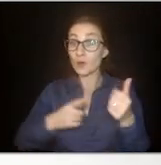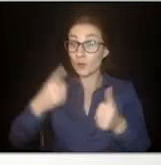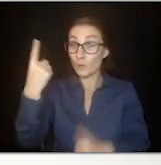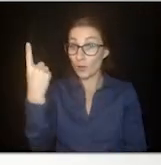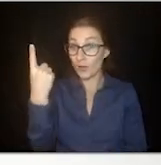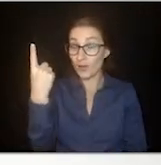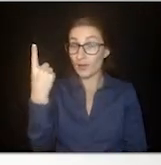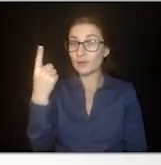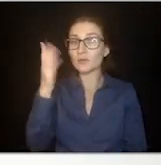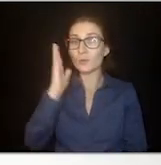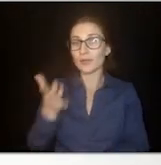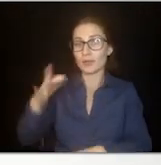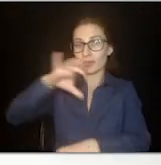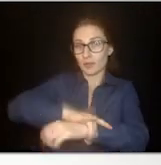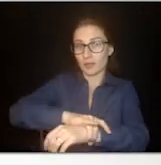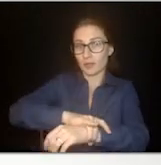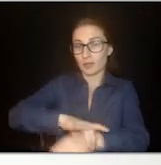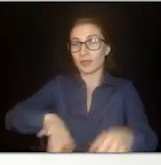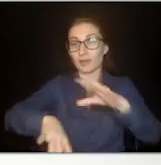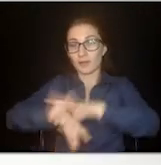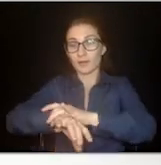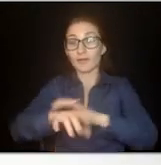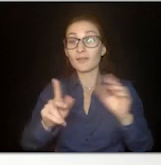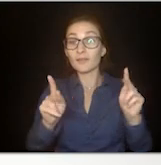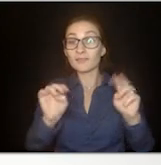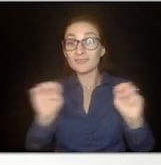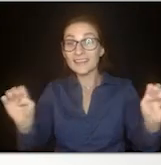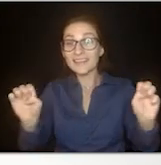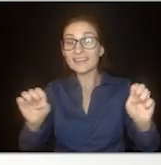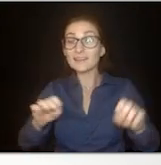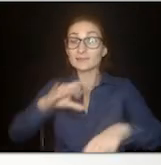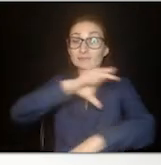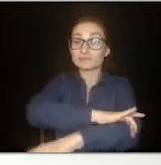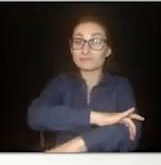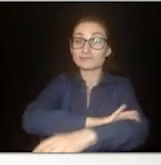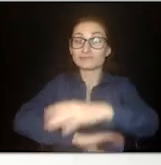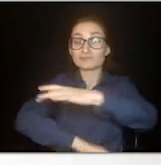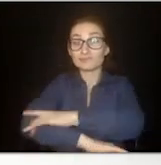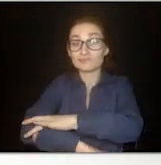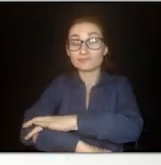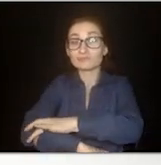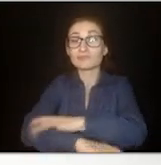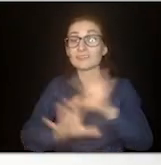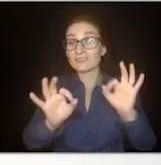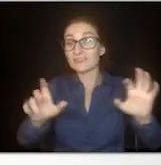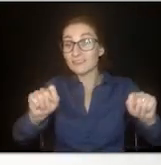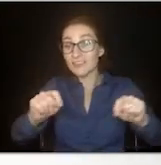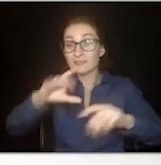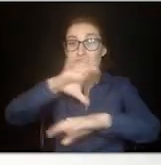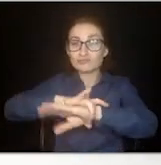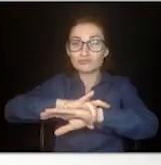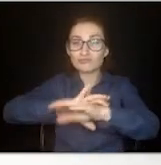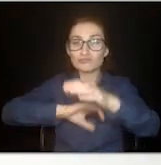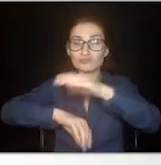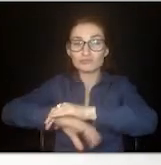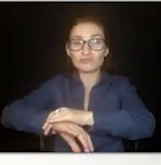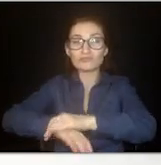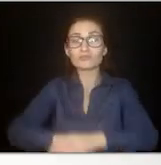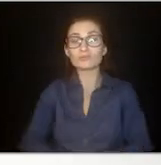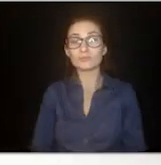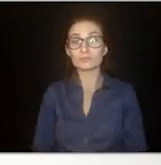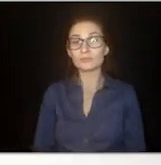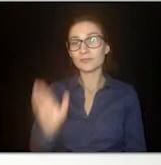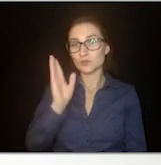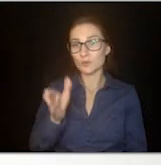Ms. Mallory places the bells on Arna's hands, knees, feet, and head. She labels each body part and